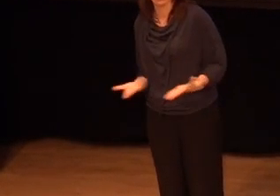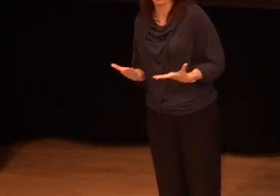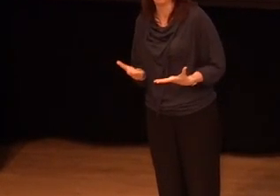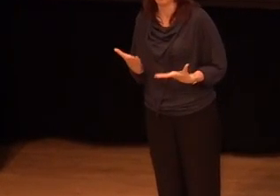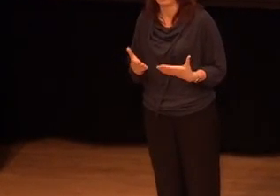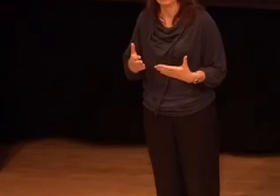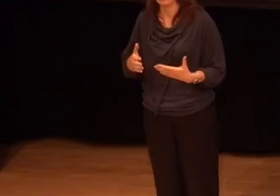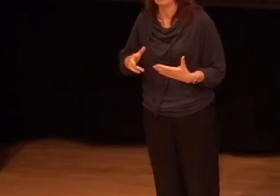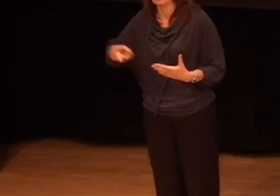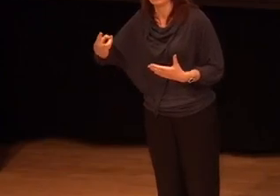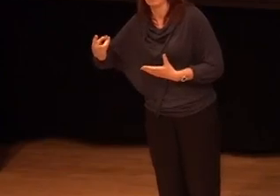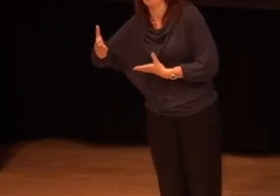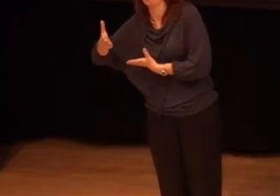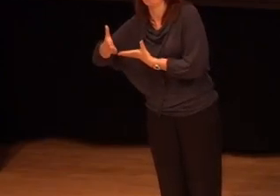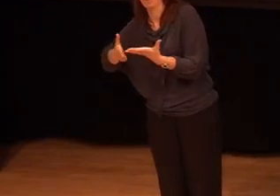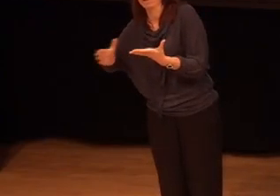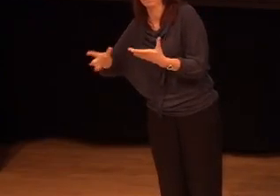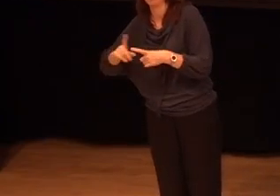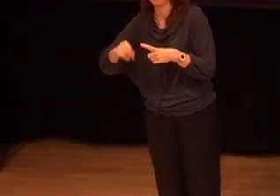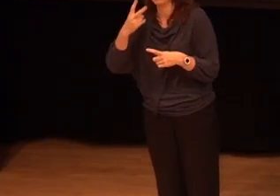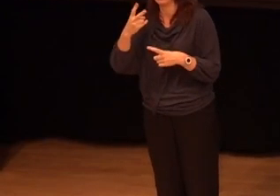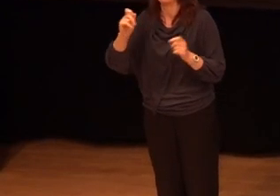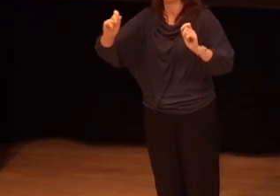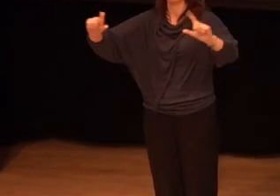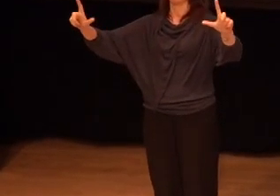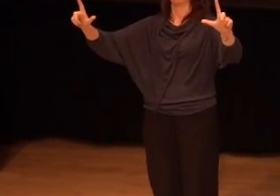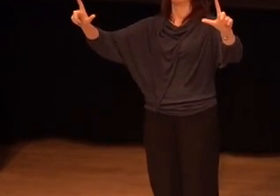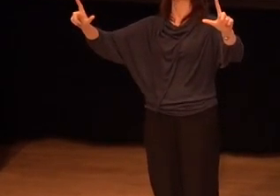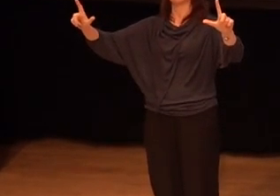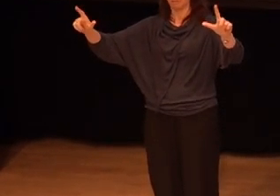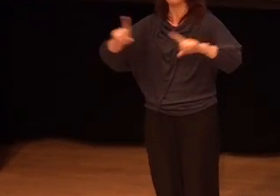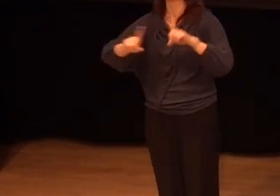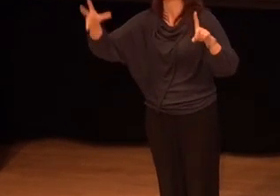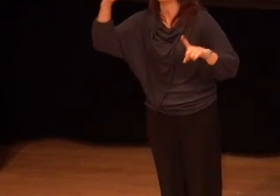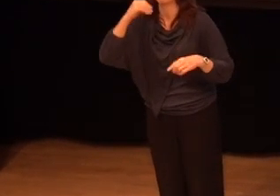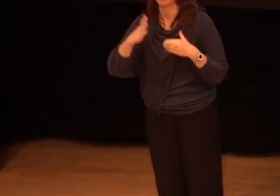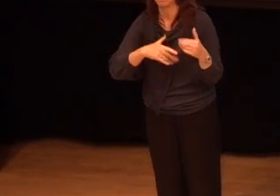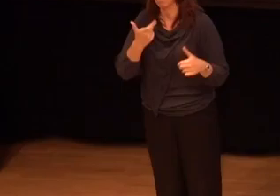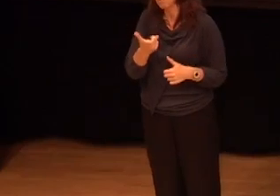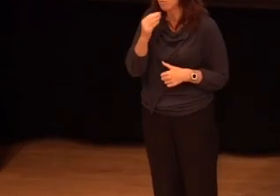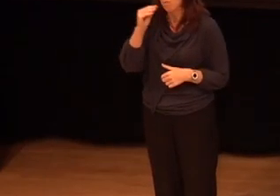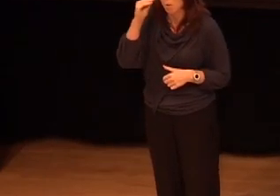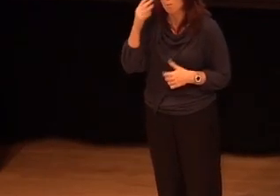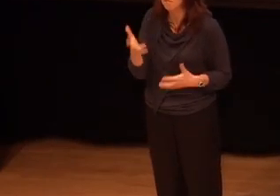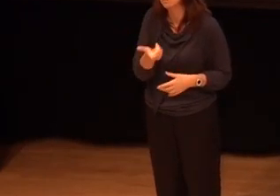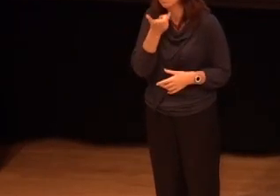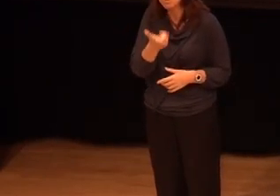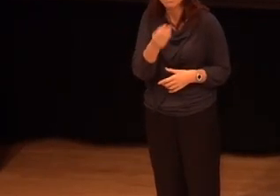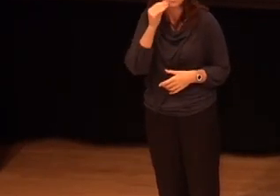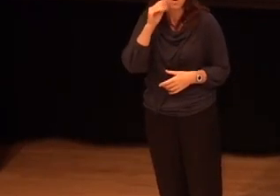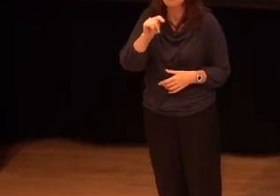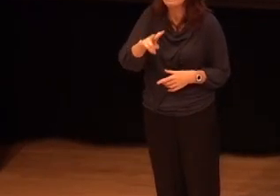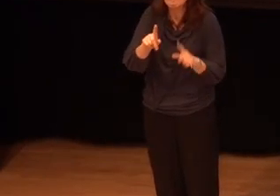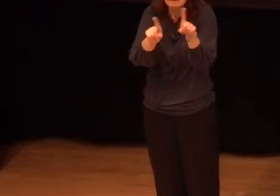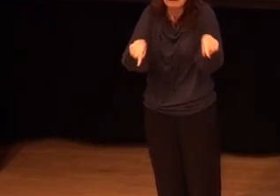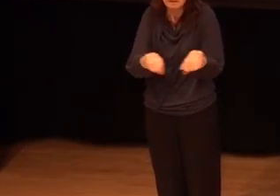marketing business. Seeing it at large scale is vastly different. I mean, having already seen it a couple of times, seeing